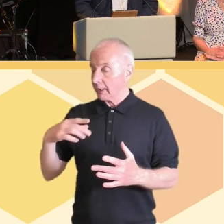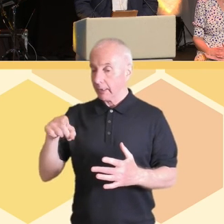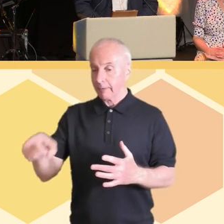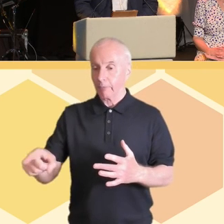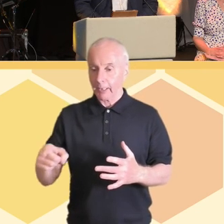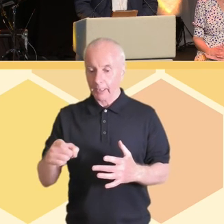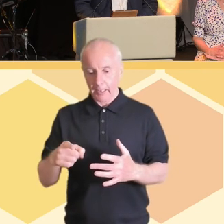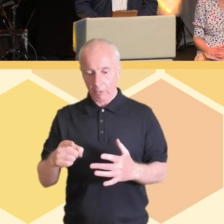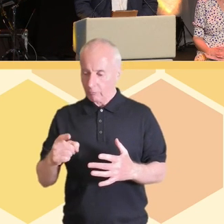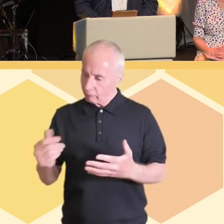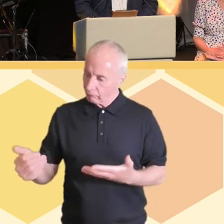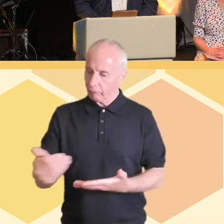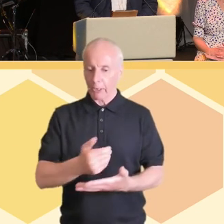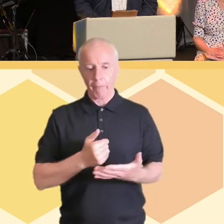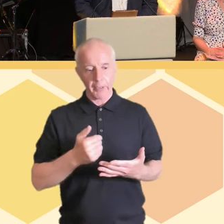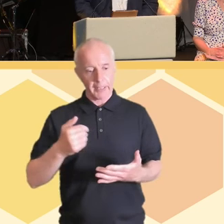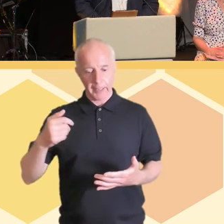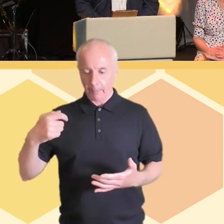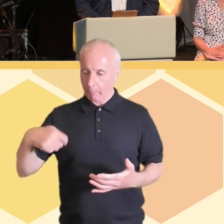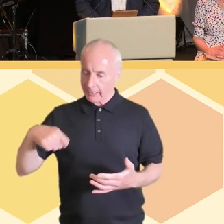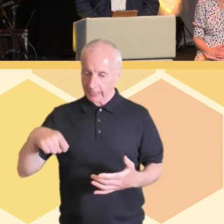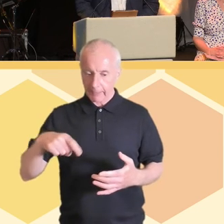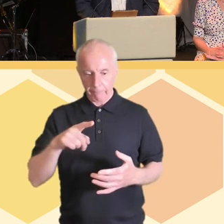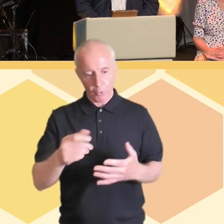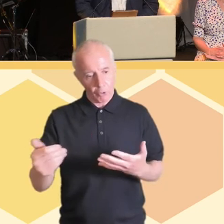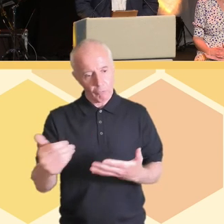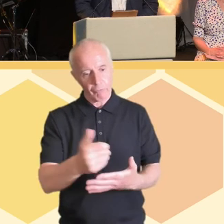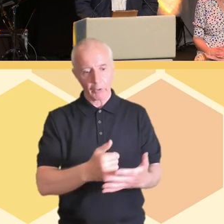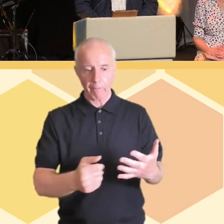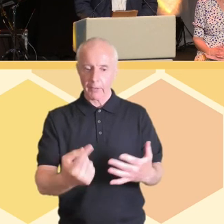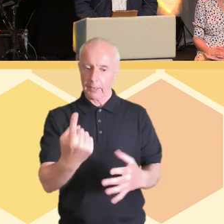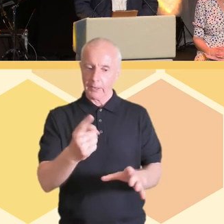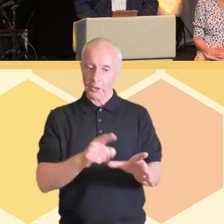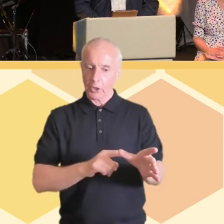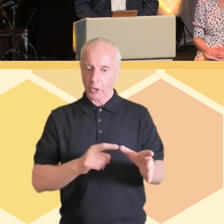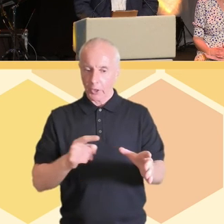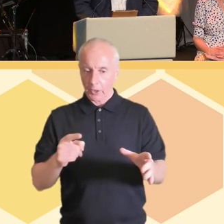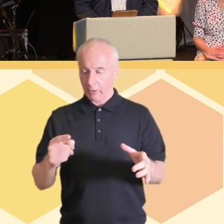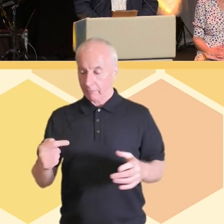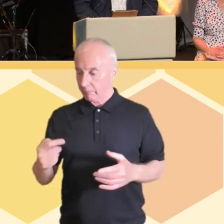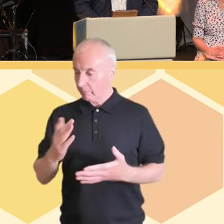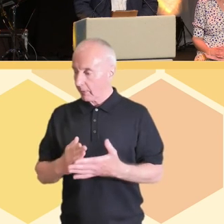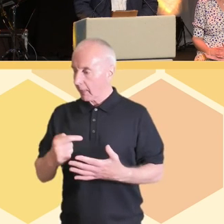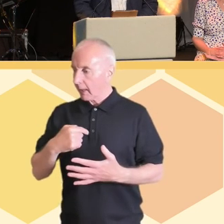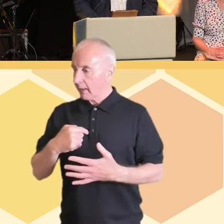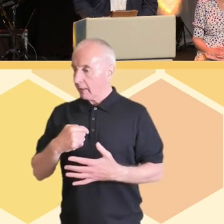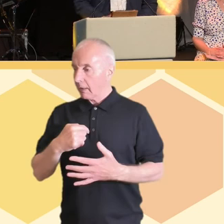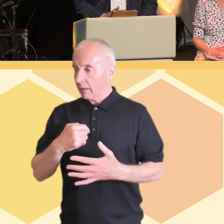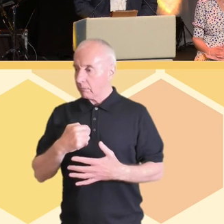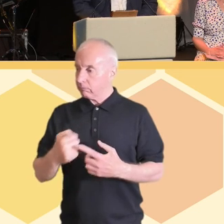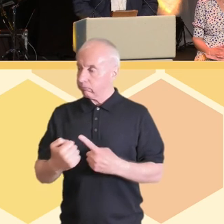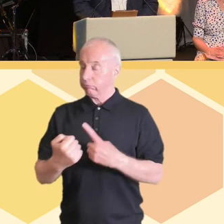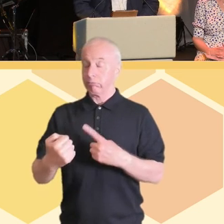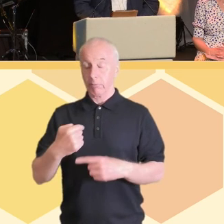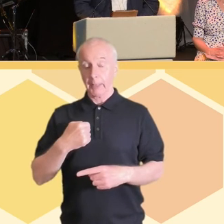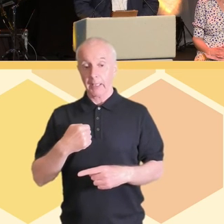recovering year. And that's had a resonance for me throughout this year. The